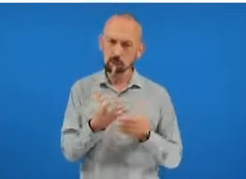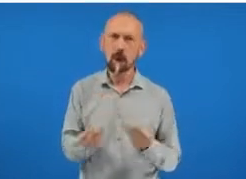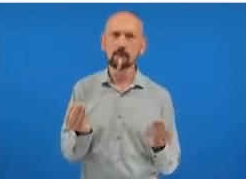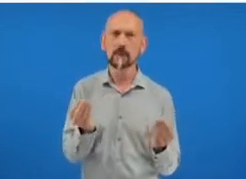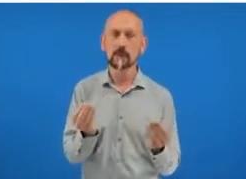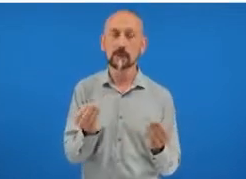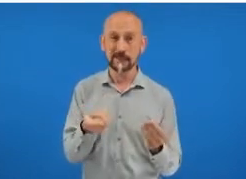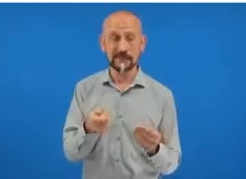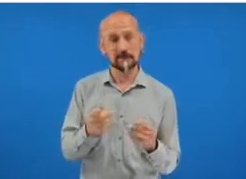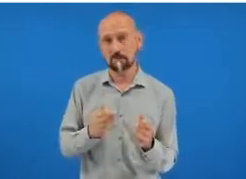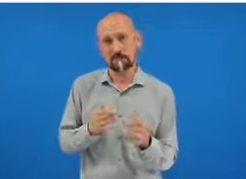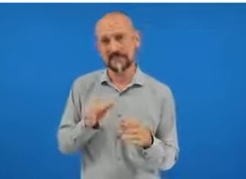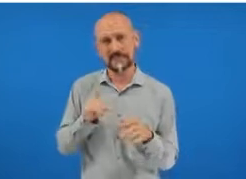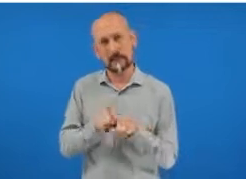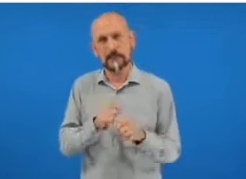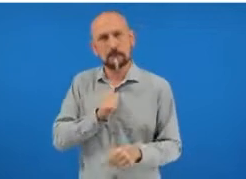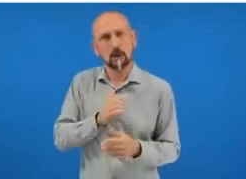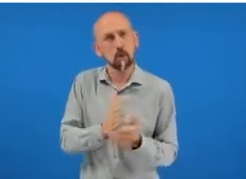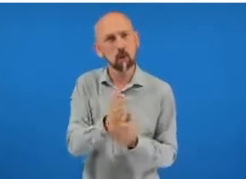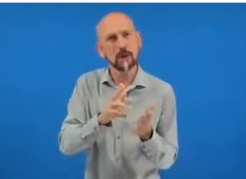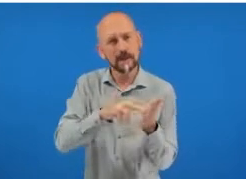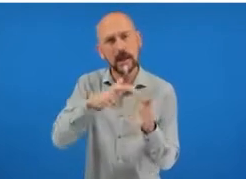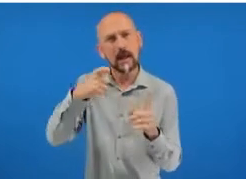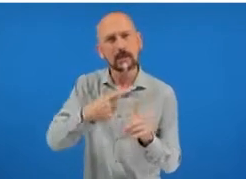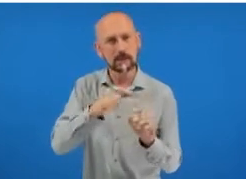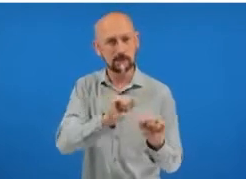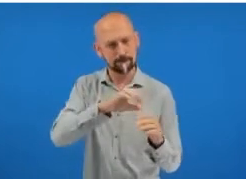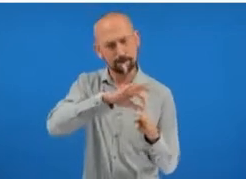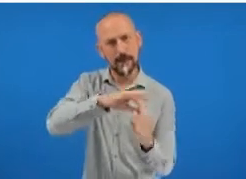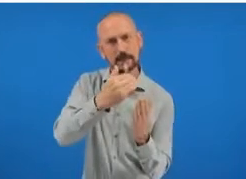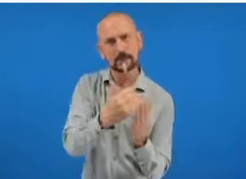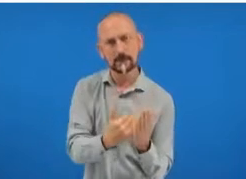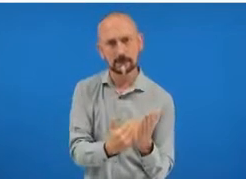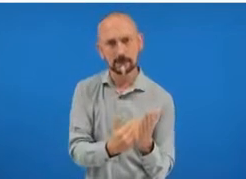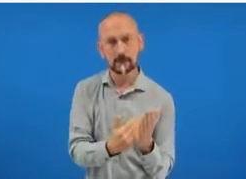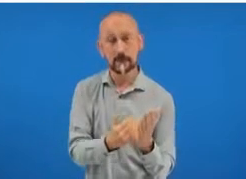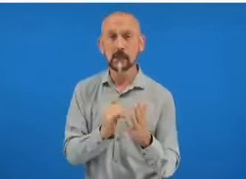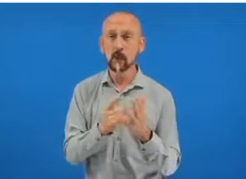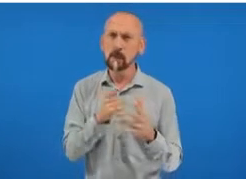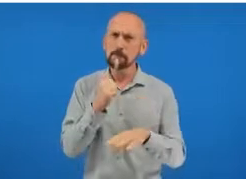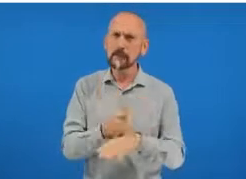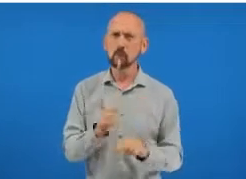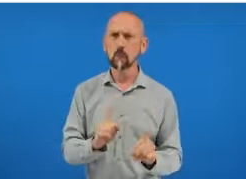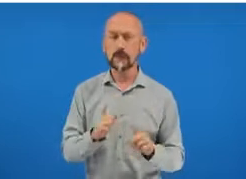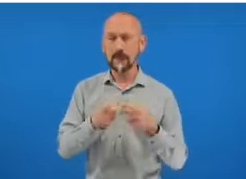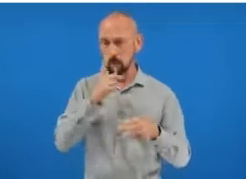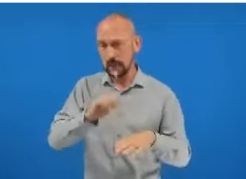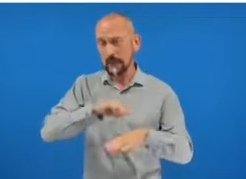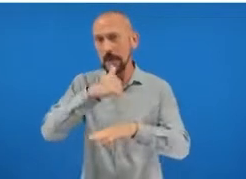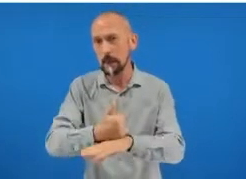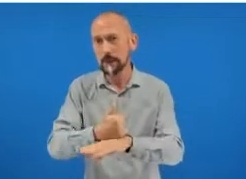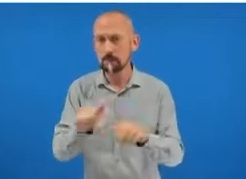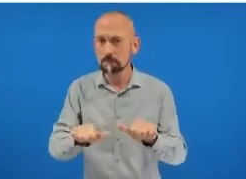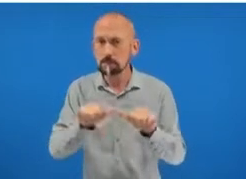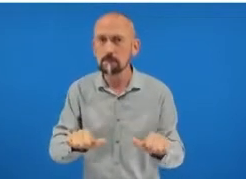this was really based on the suggestion that if we could implement the treatments well, the same level as in